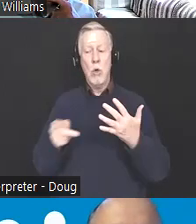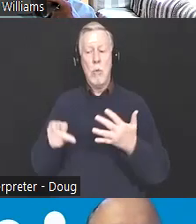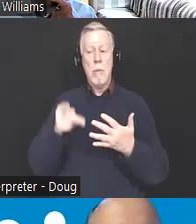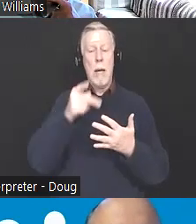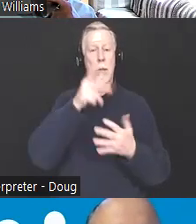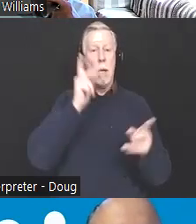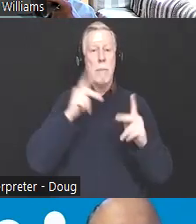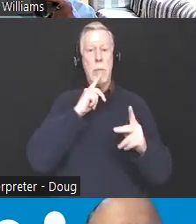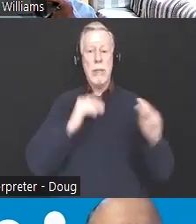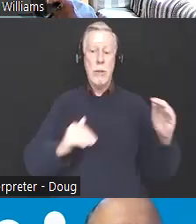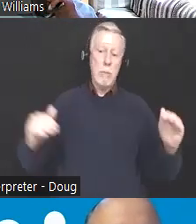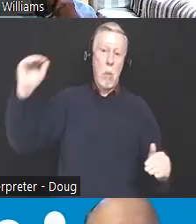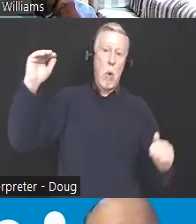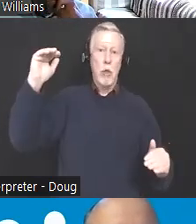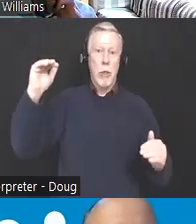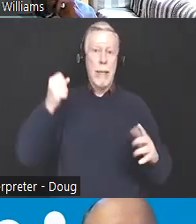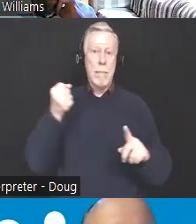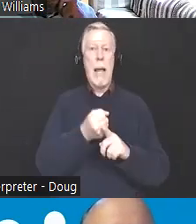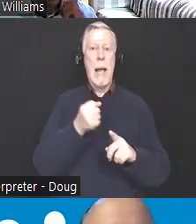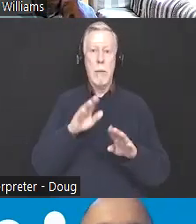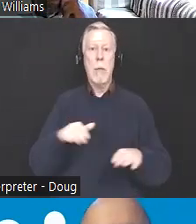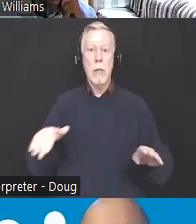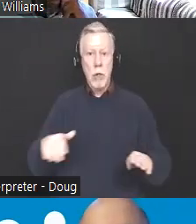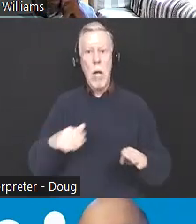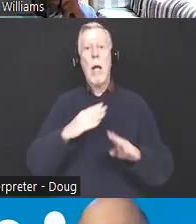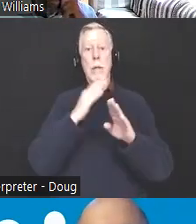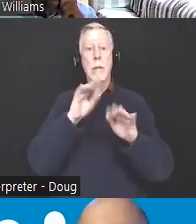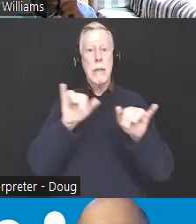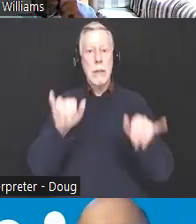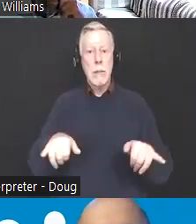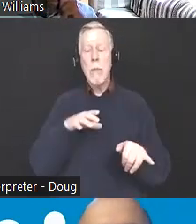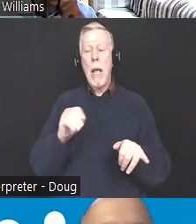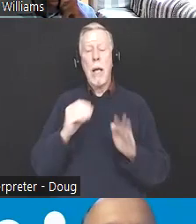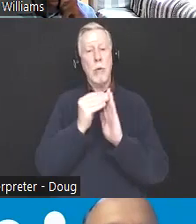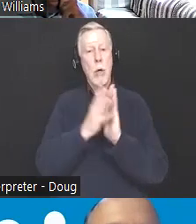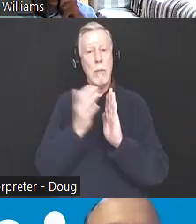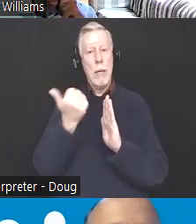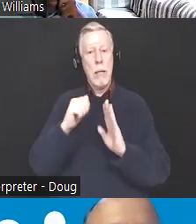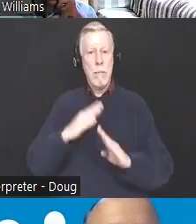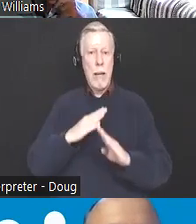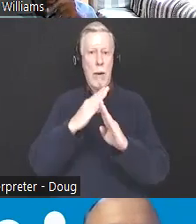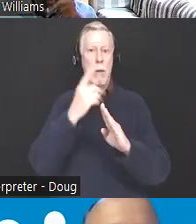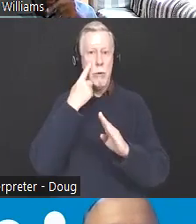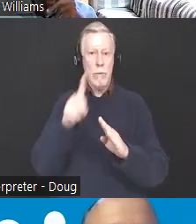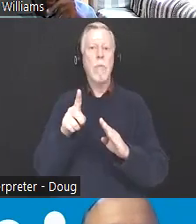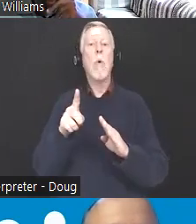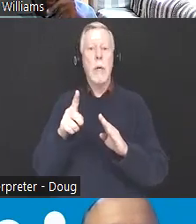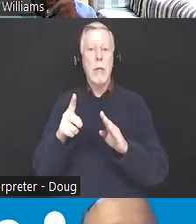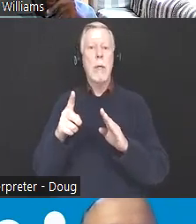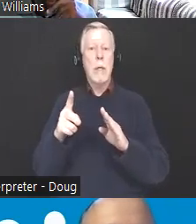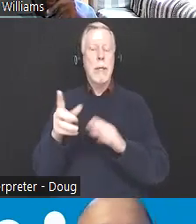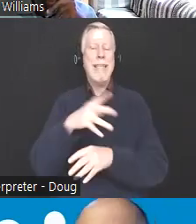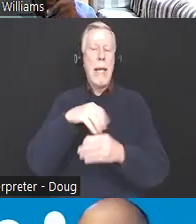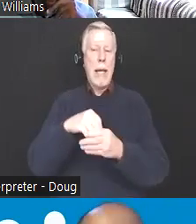child welfare system, and to document any barriers to engagement. And